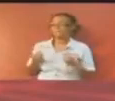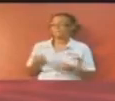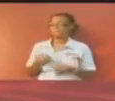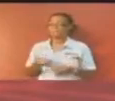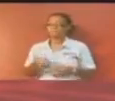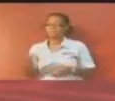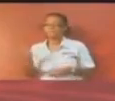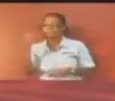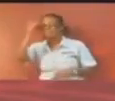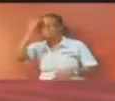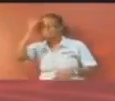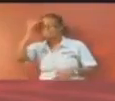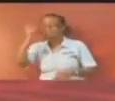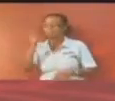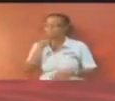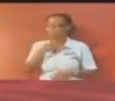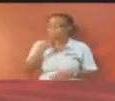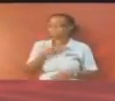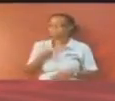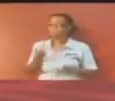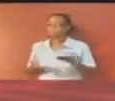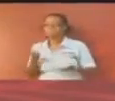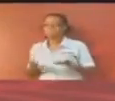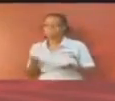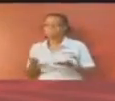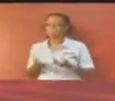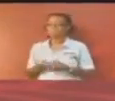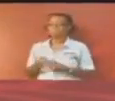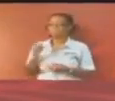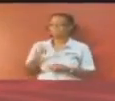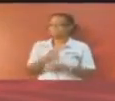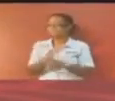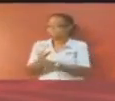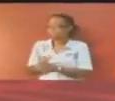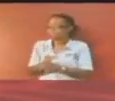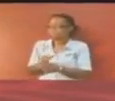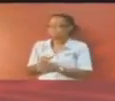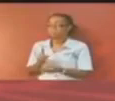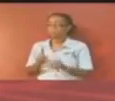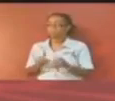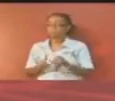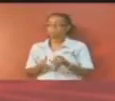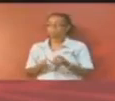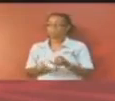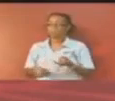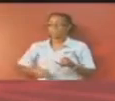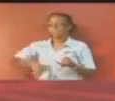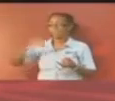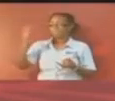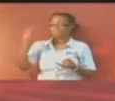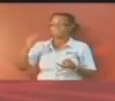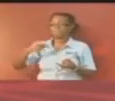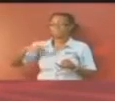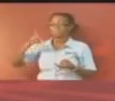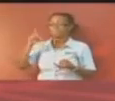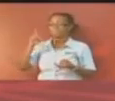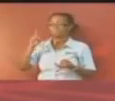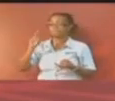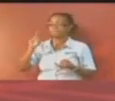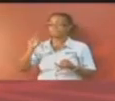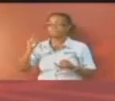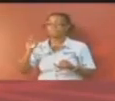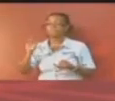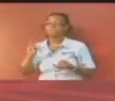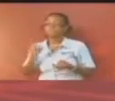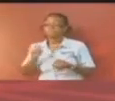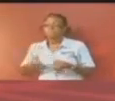next level would be the high dependency unit patients, and these are patients who would require care that is inclusive of